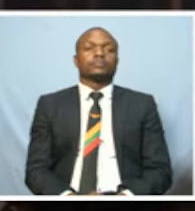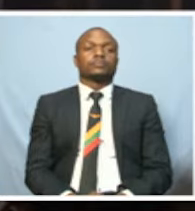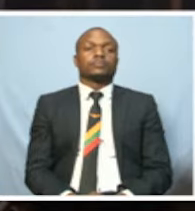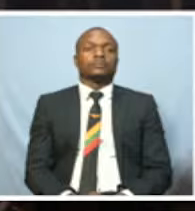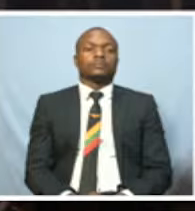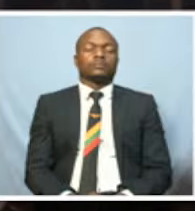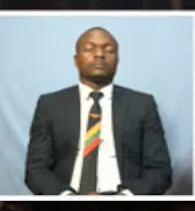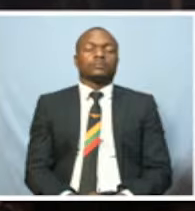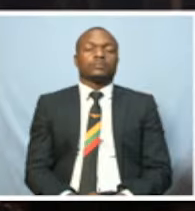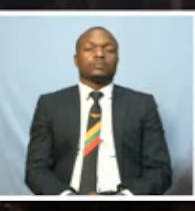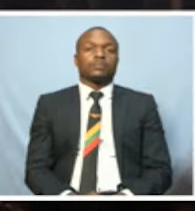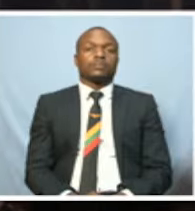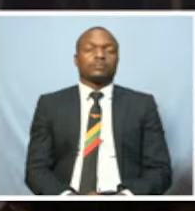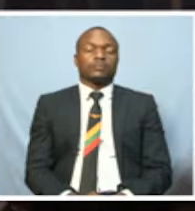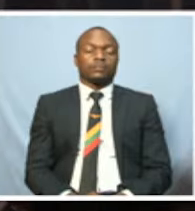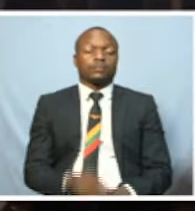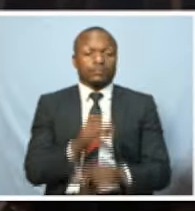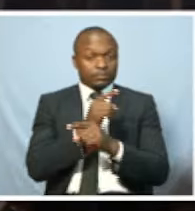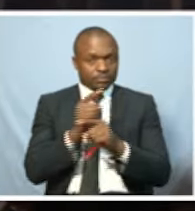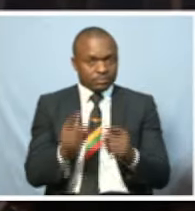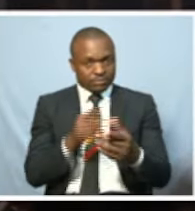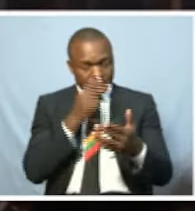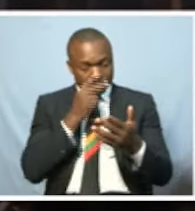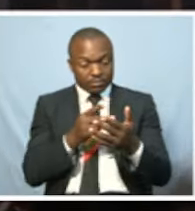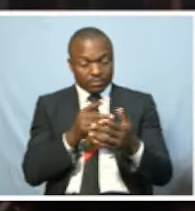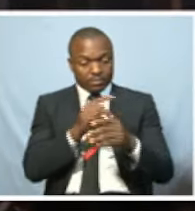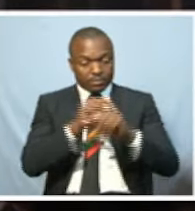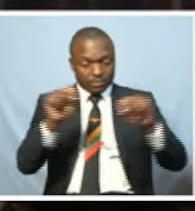Then let's just go to the ledgers,